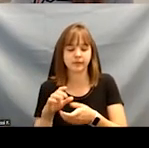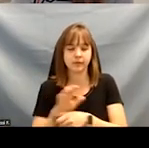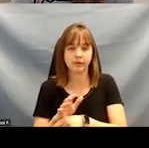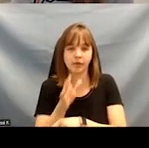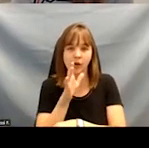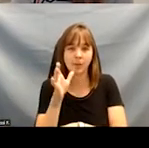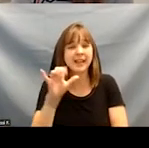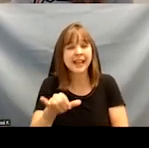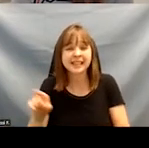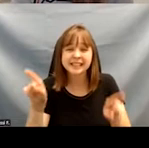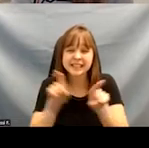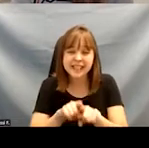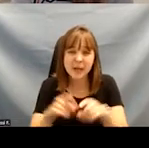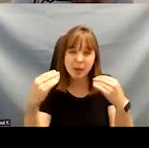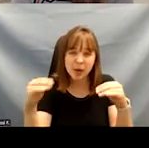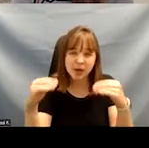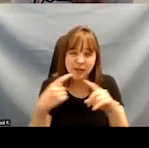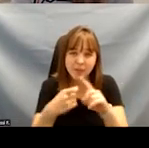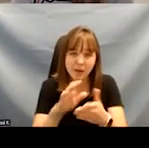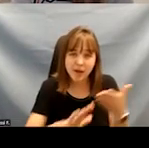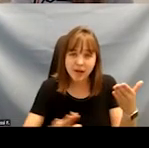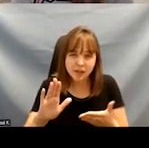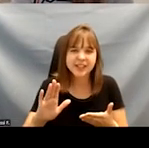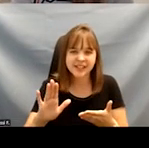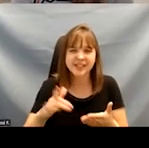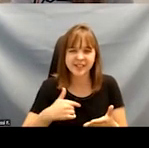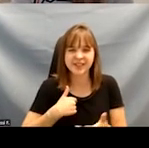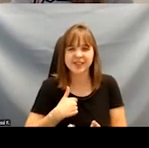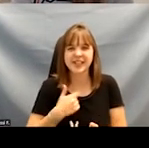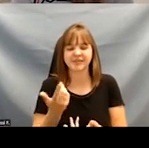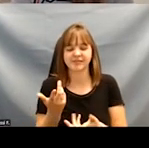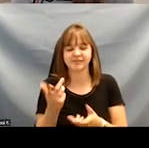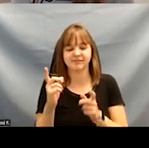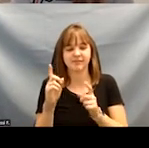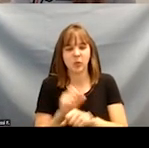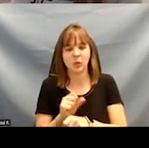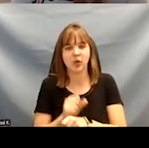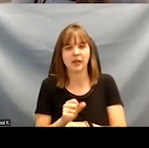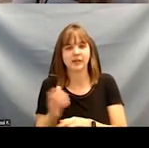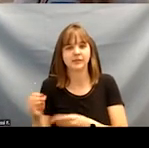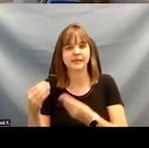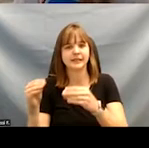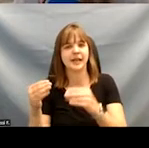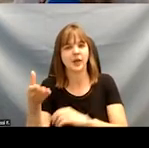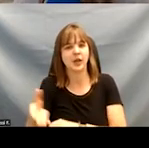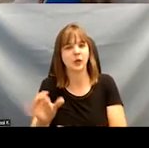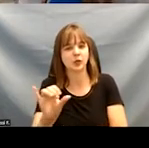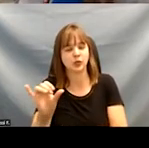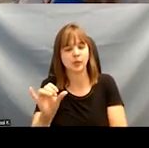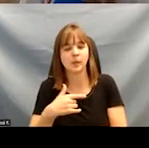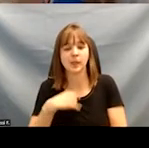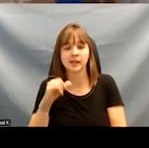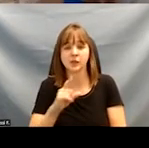college. We have a mission to be like a really hyper local business, and you